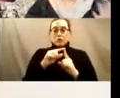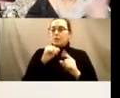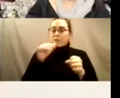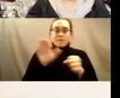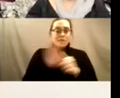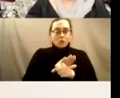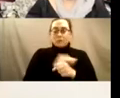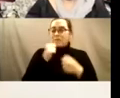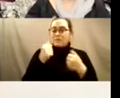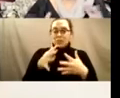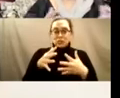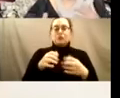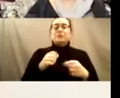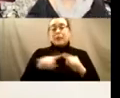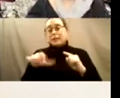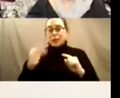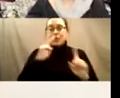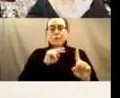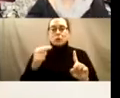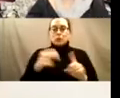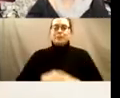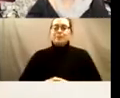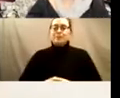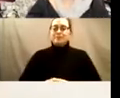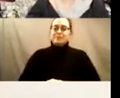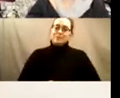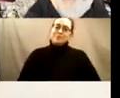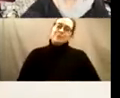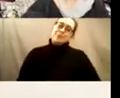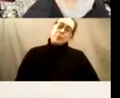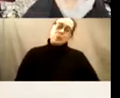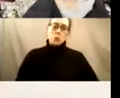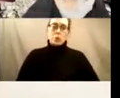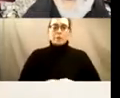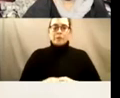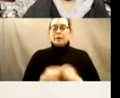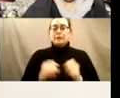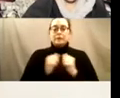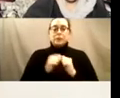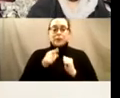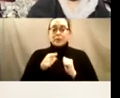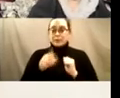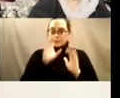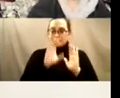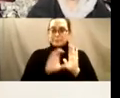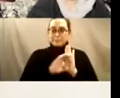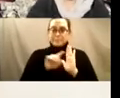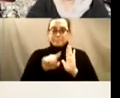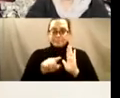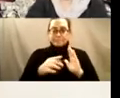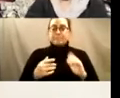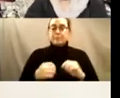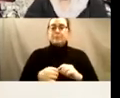Yes, and that's another picture. That's another view of it. So with this piece, I wanted to kind